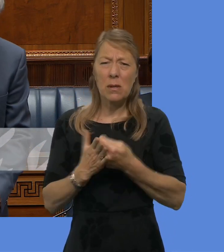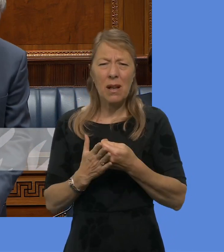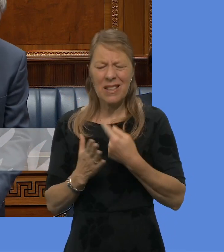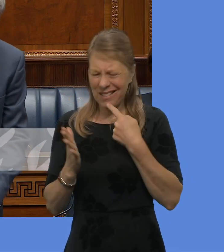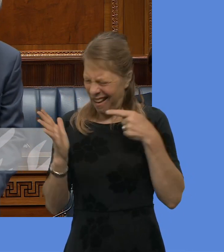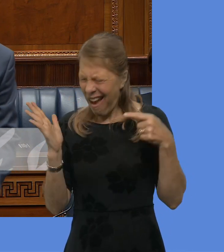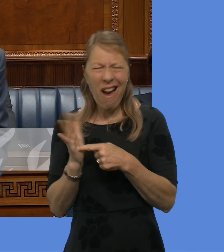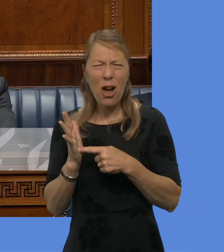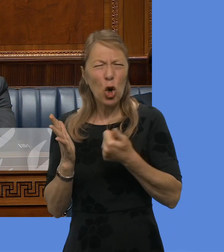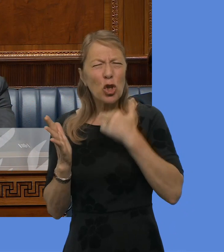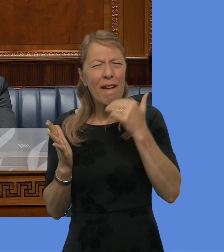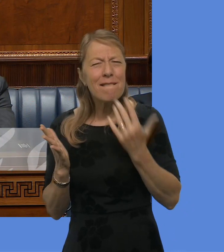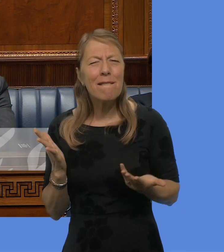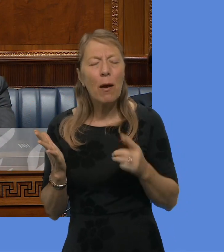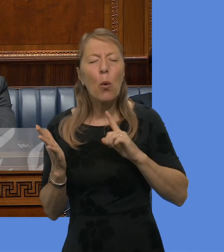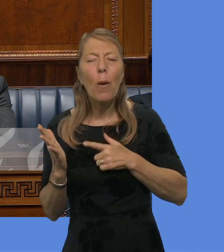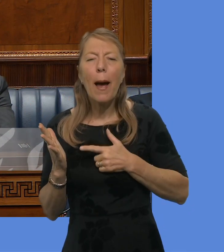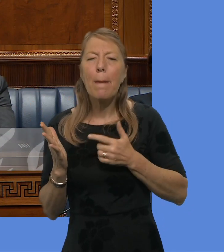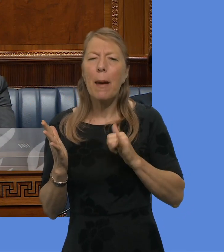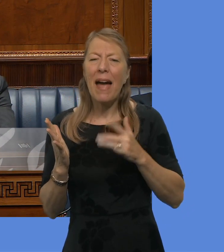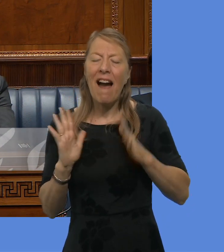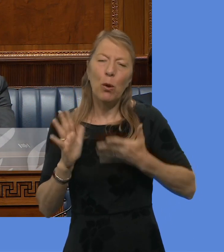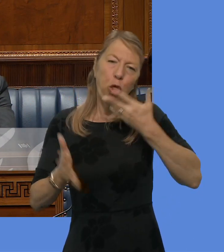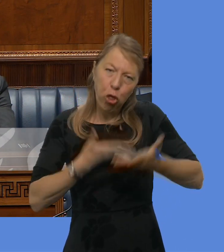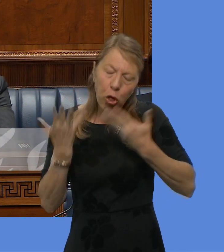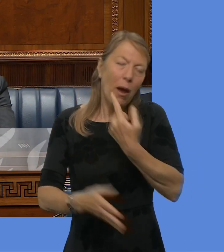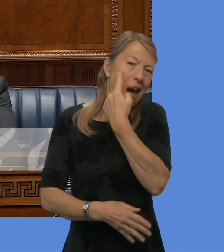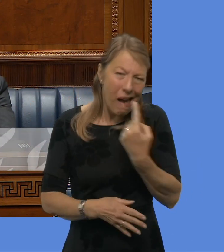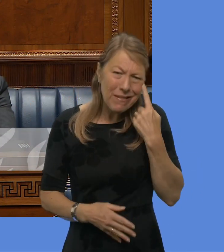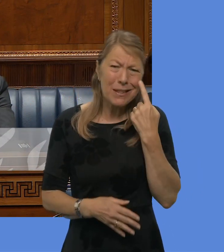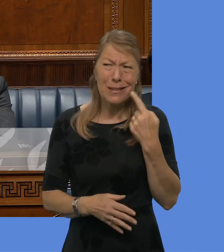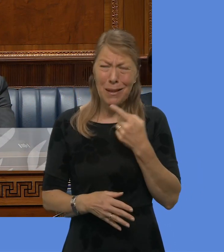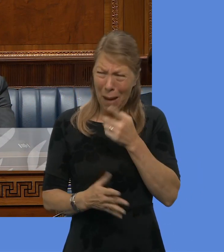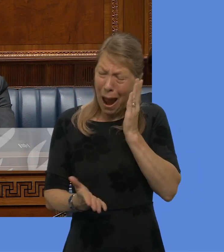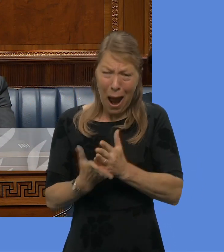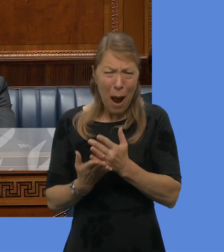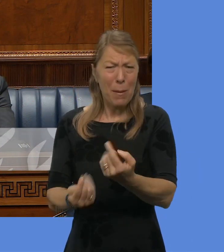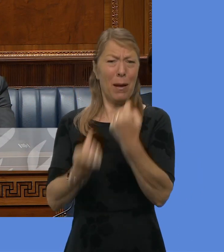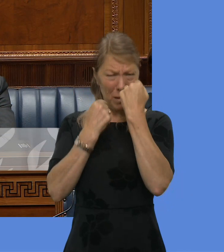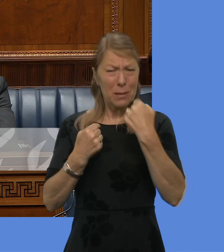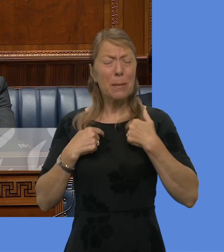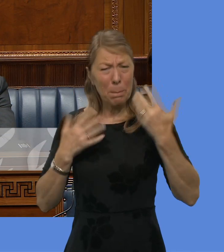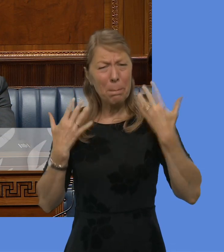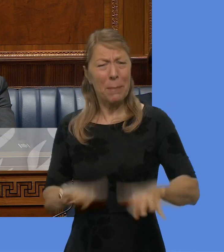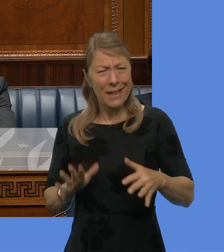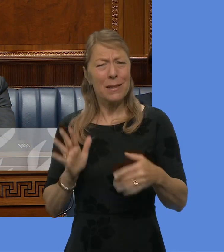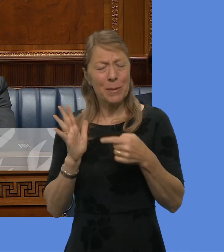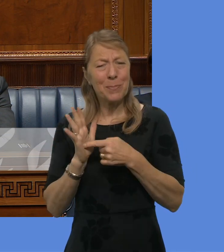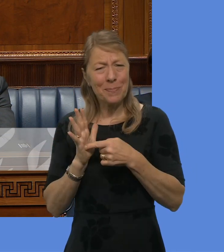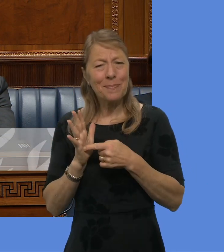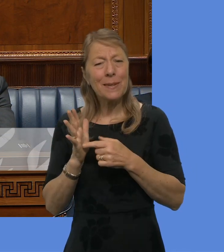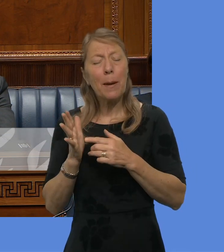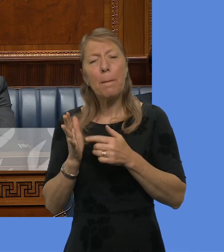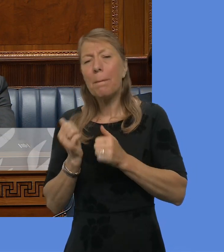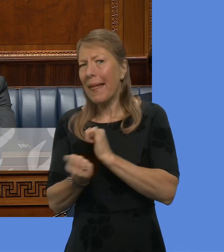but have not done anything wrong may feel silenced by the officers, the police officers, therefore reducing confidence in the